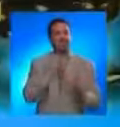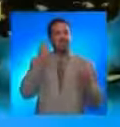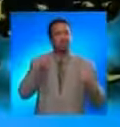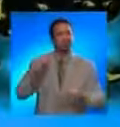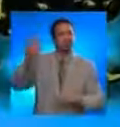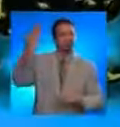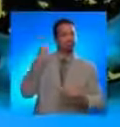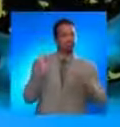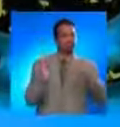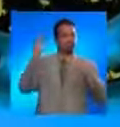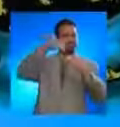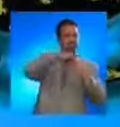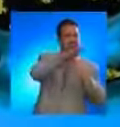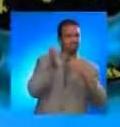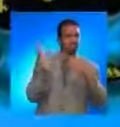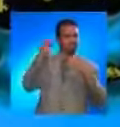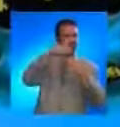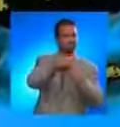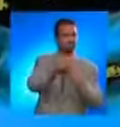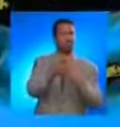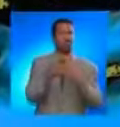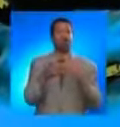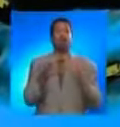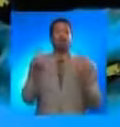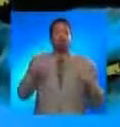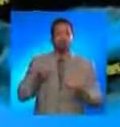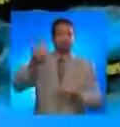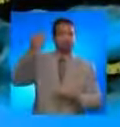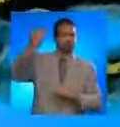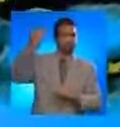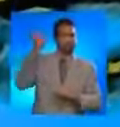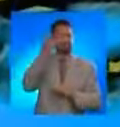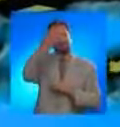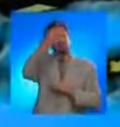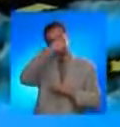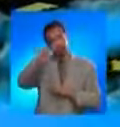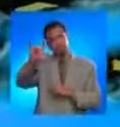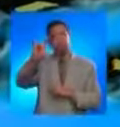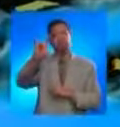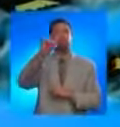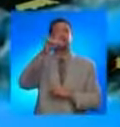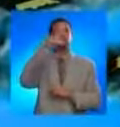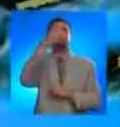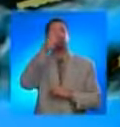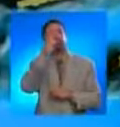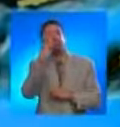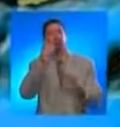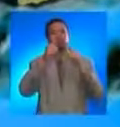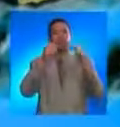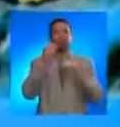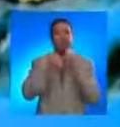tsunamis prior to the 1867, 1918, and 1947 events.